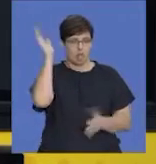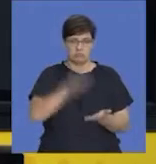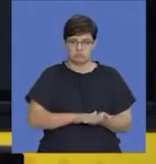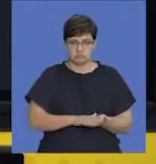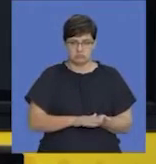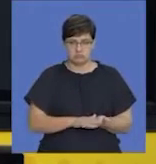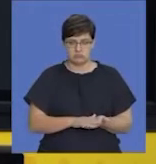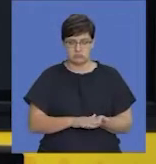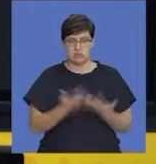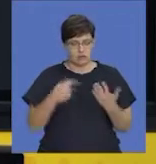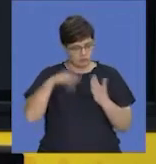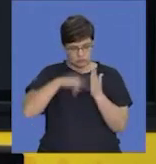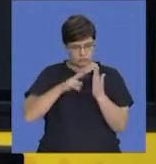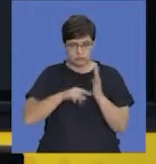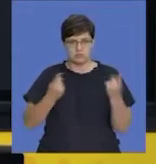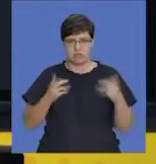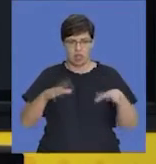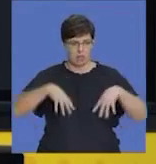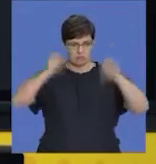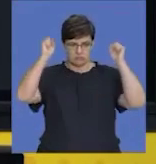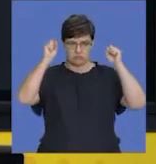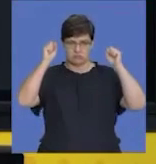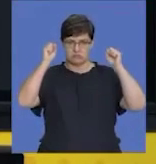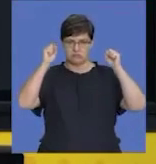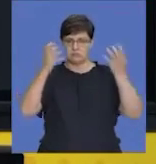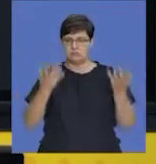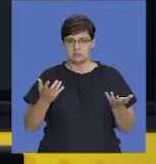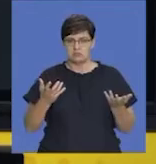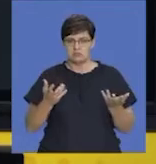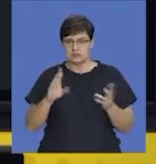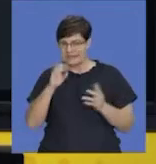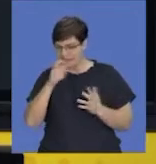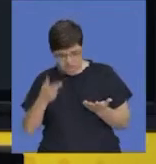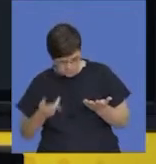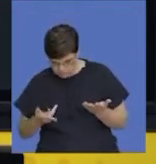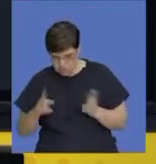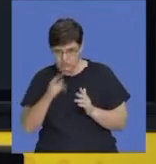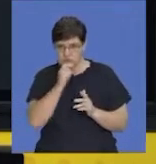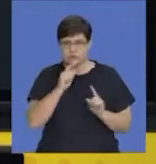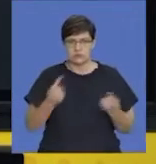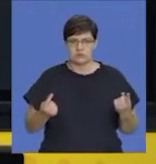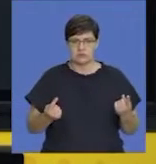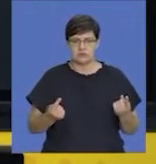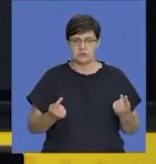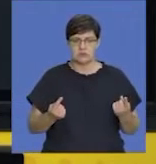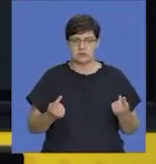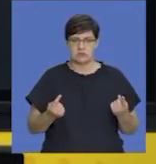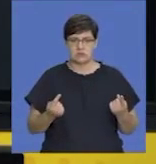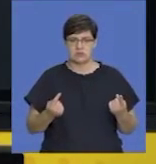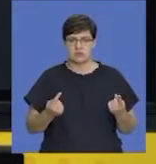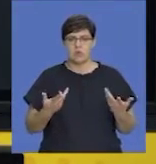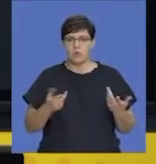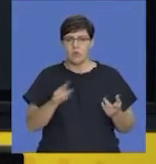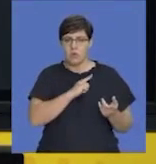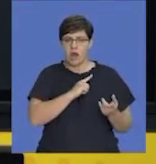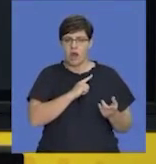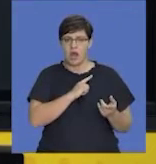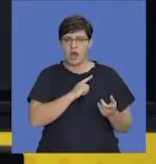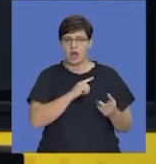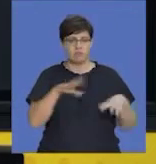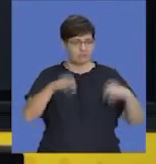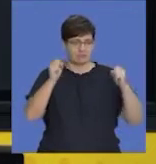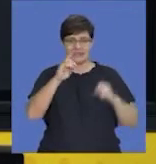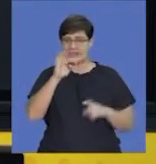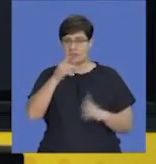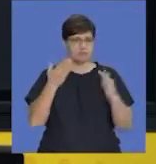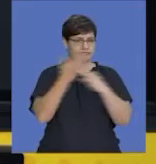and the lights go out, it affects your data. You're unable to access data when the electricity goes out. So